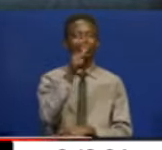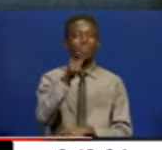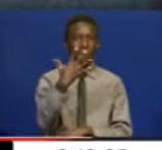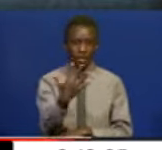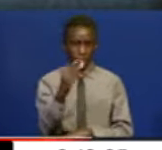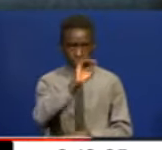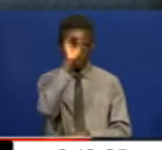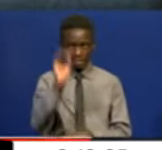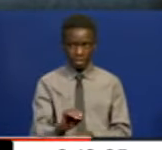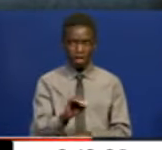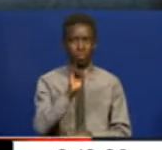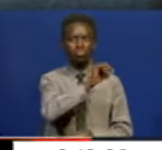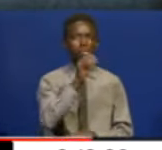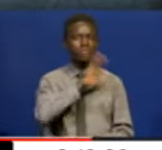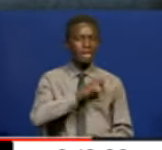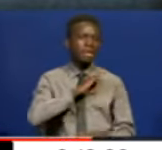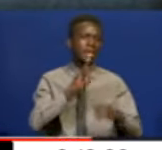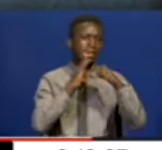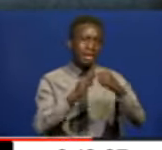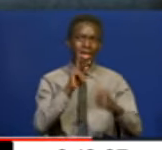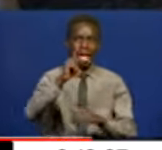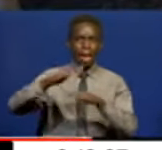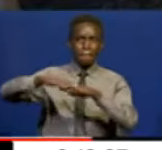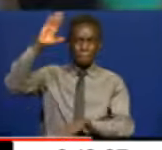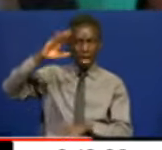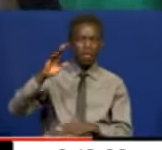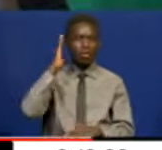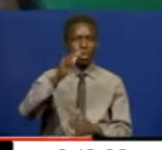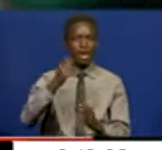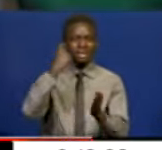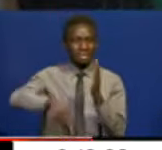800,000 shillings will be charged at 35%.